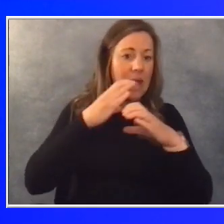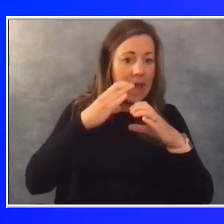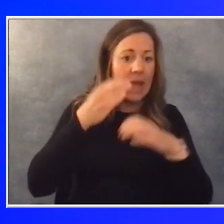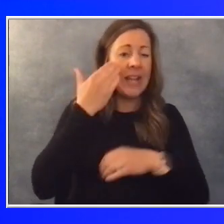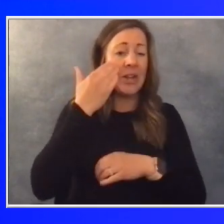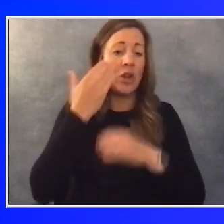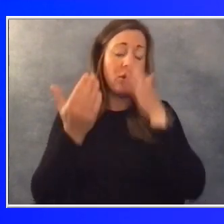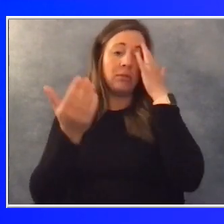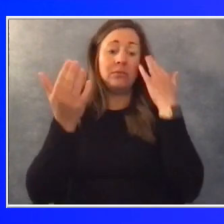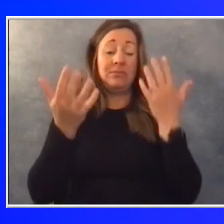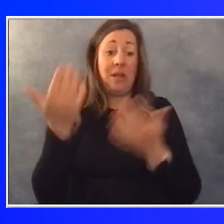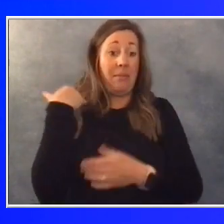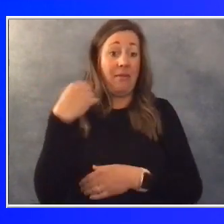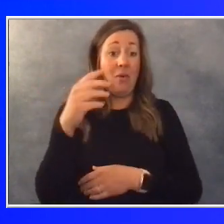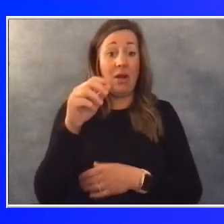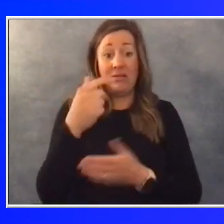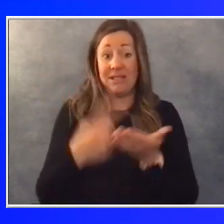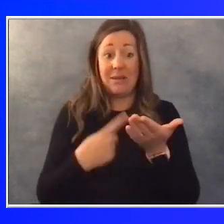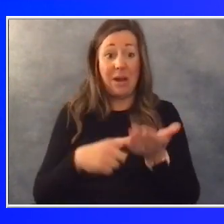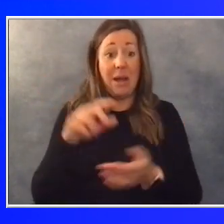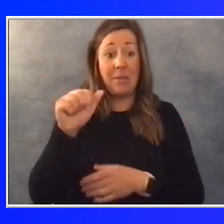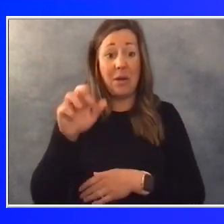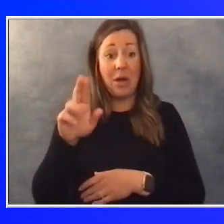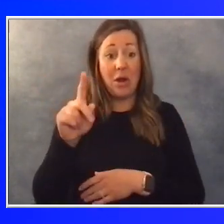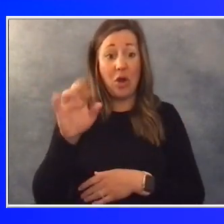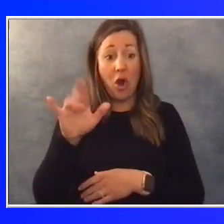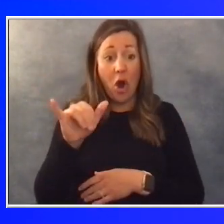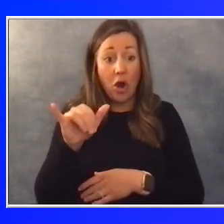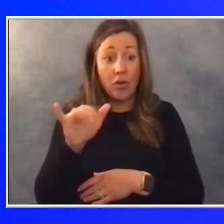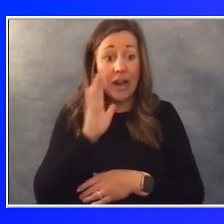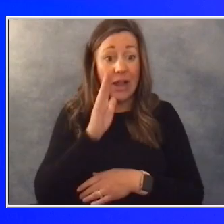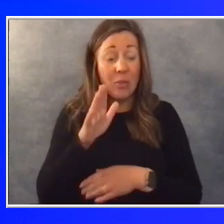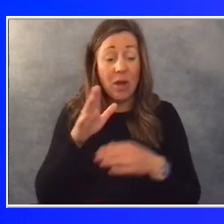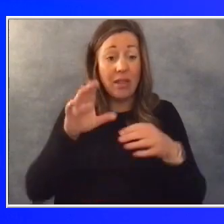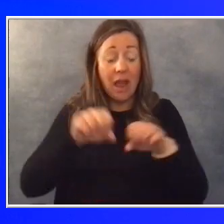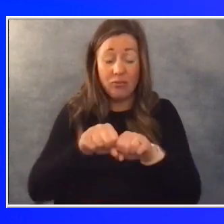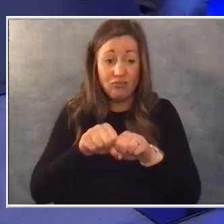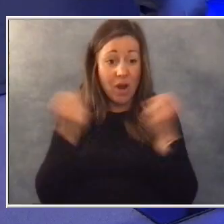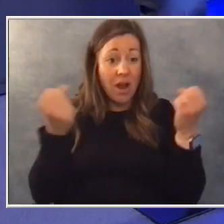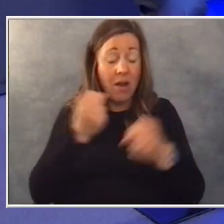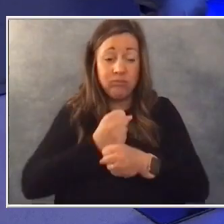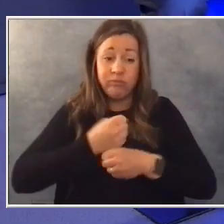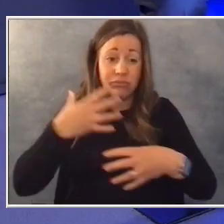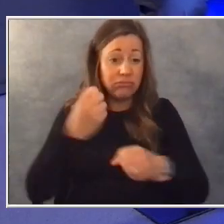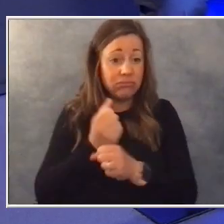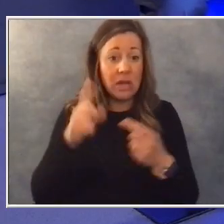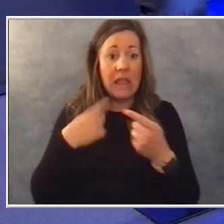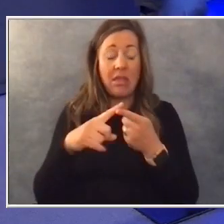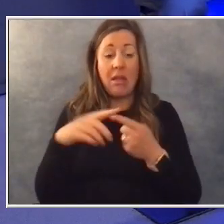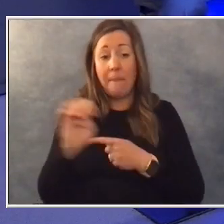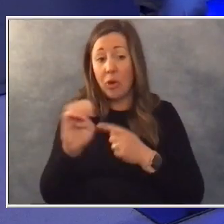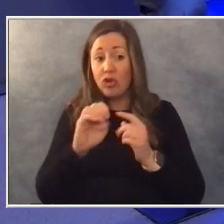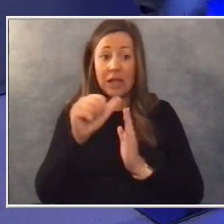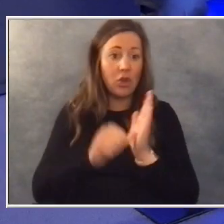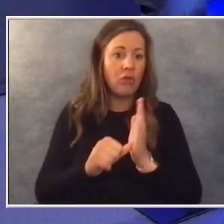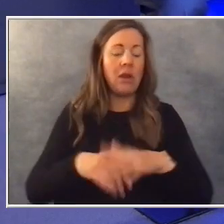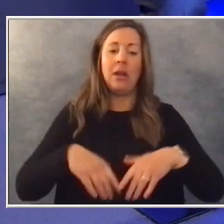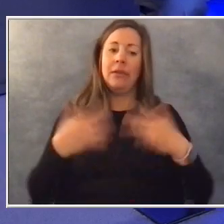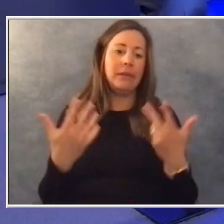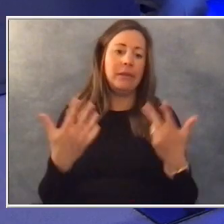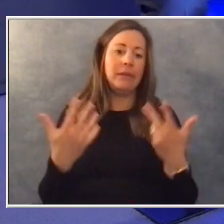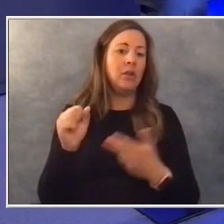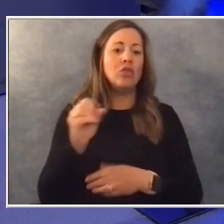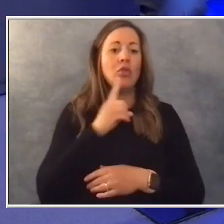rupturing. That's right. And then you suddenly have an emergent surgery that you have to attend. So this